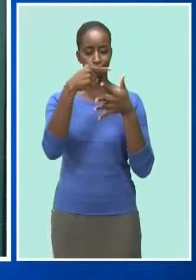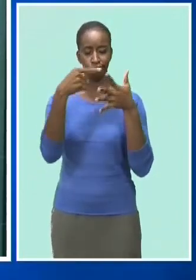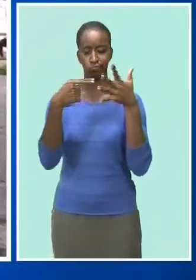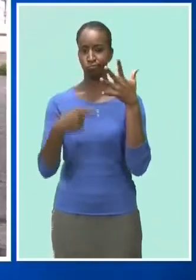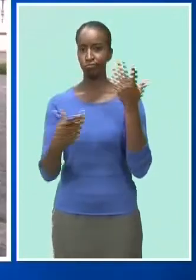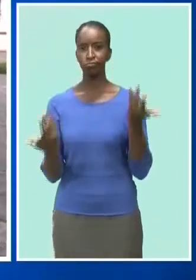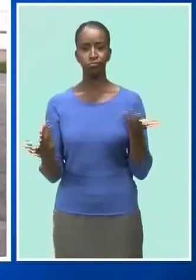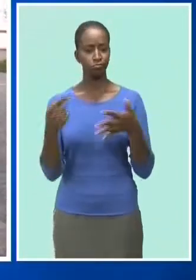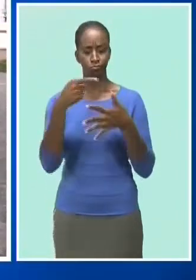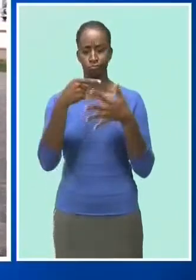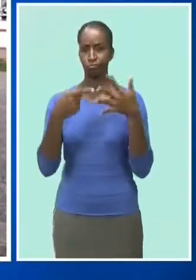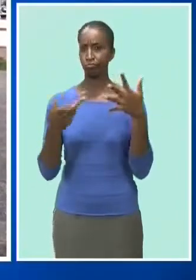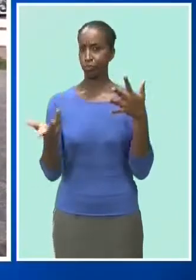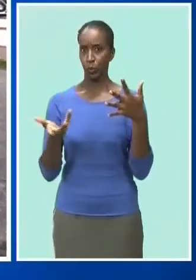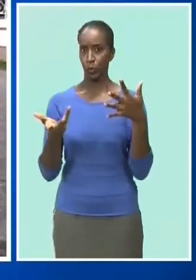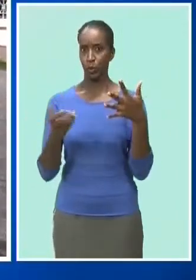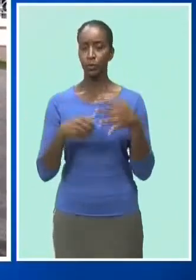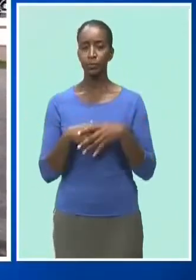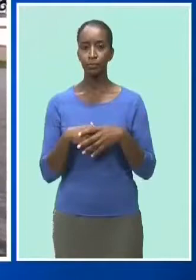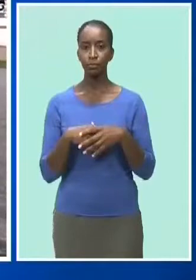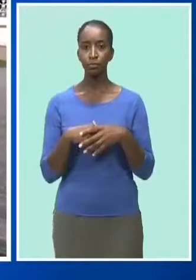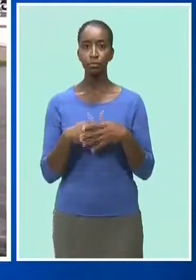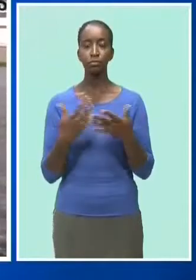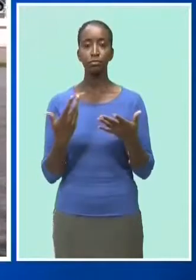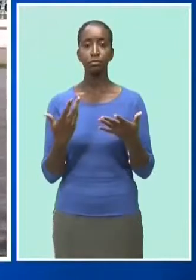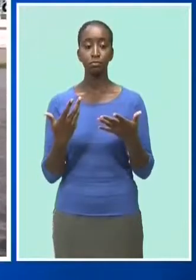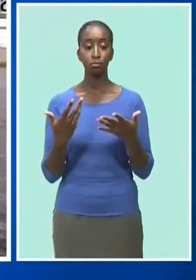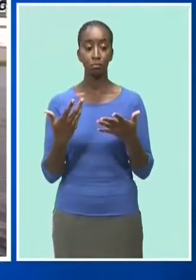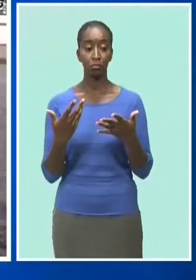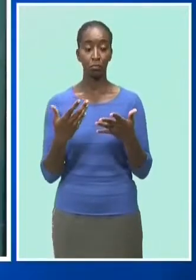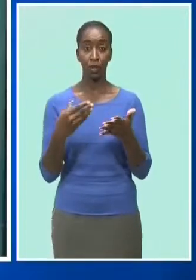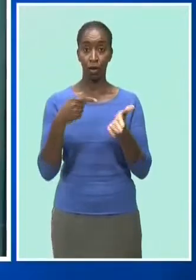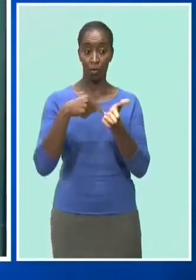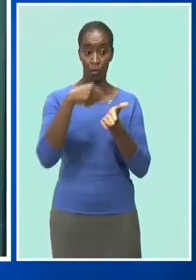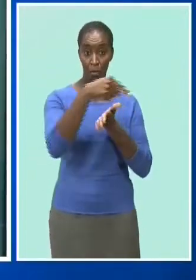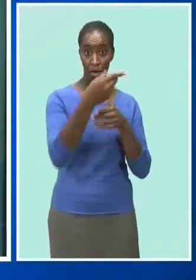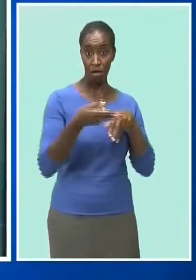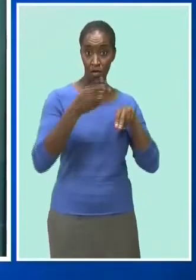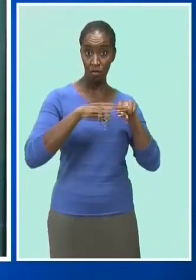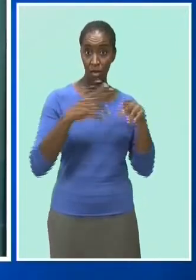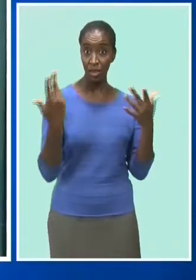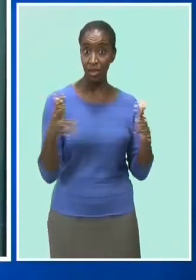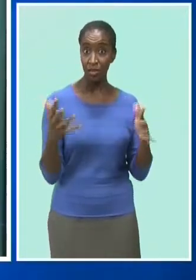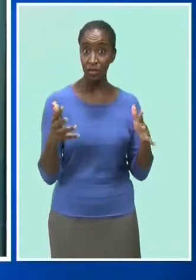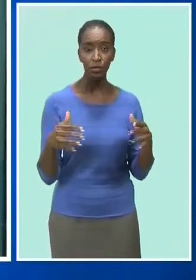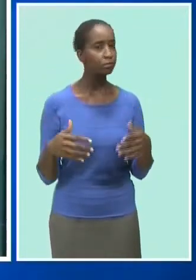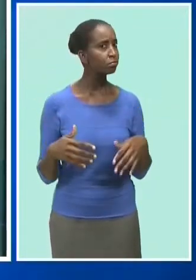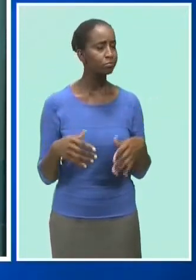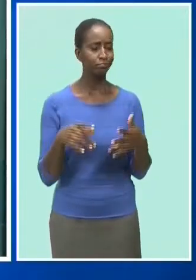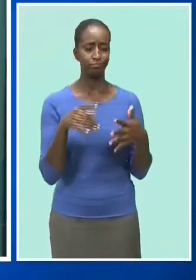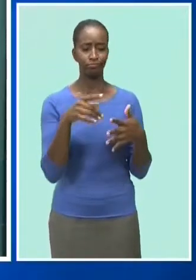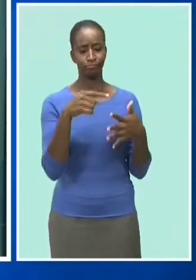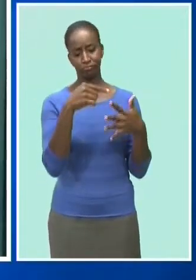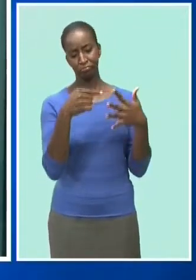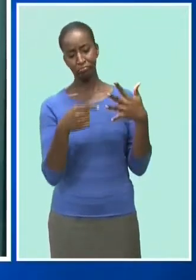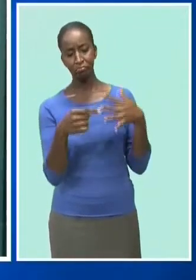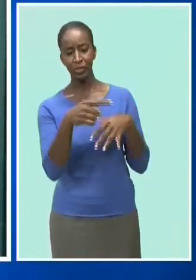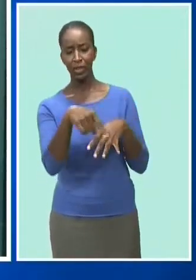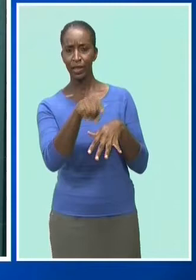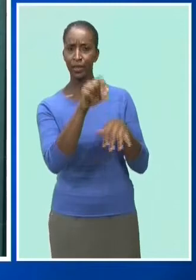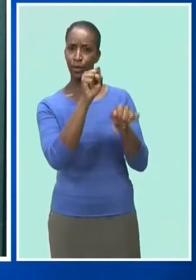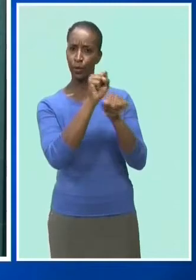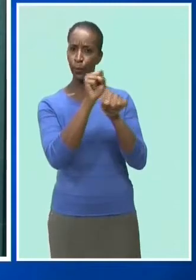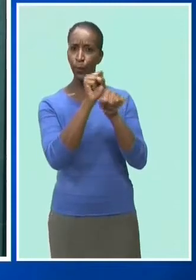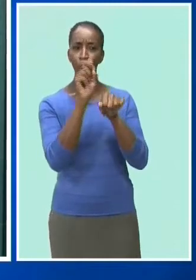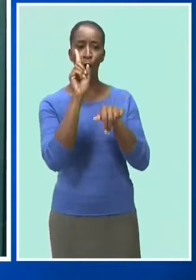things for the Director General go beyond just salary increases. We also look at the terms and conditions under which our